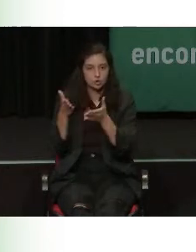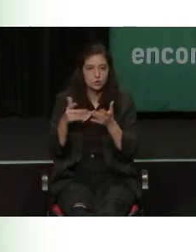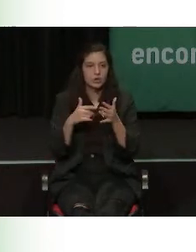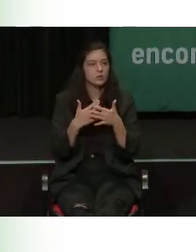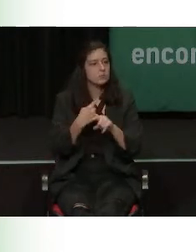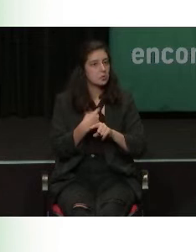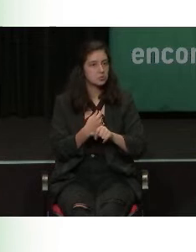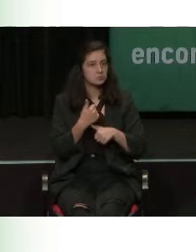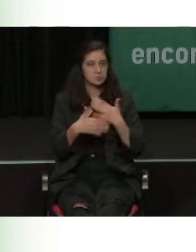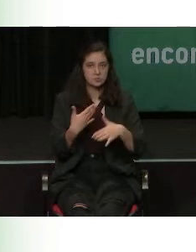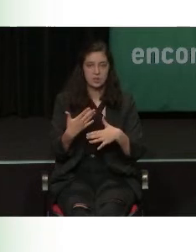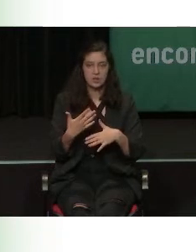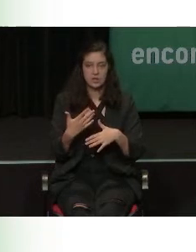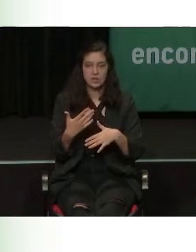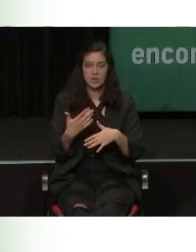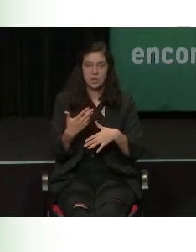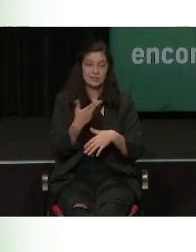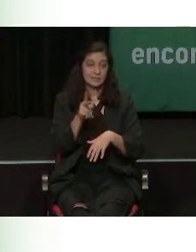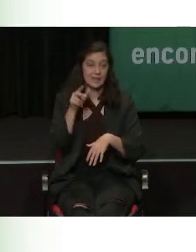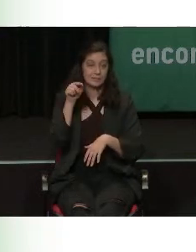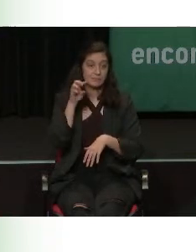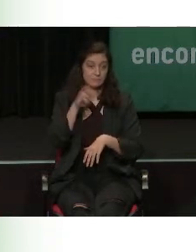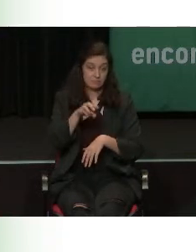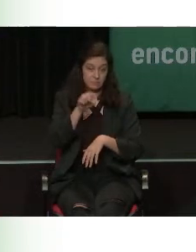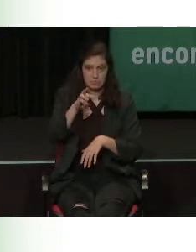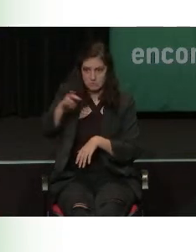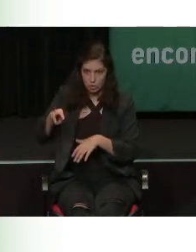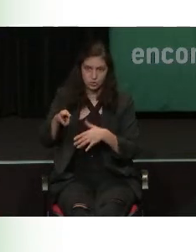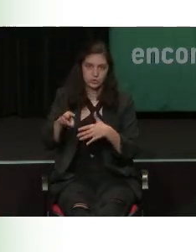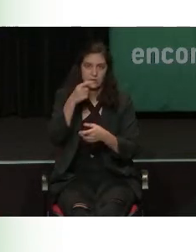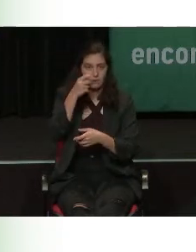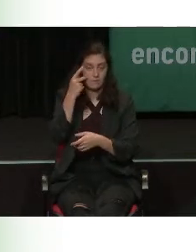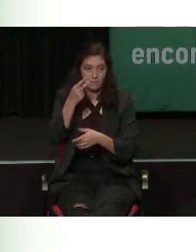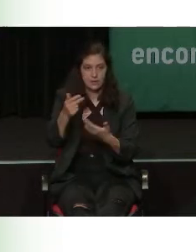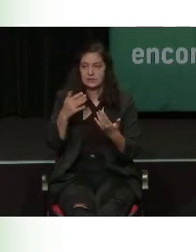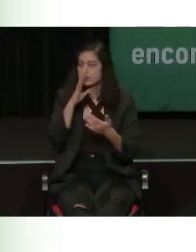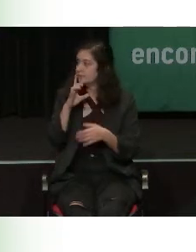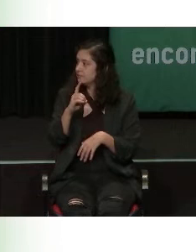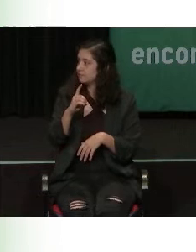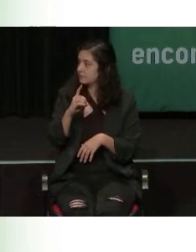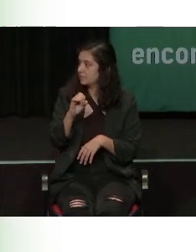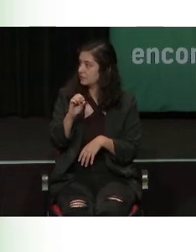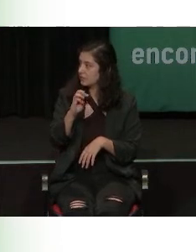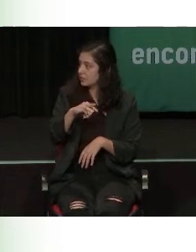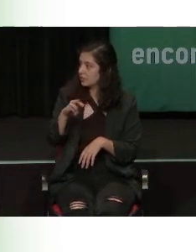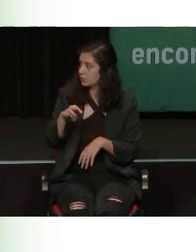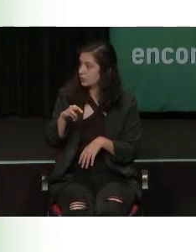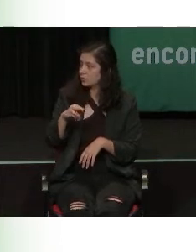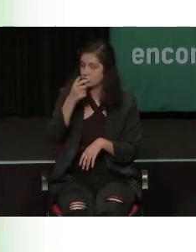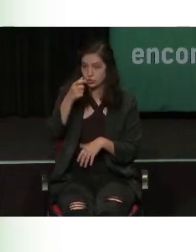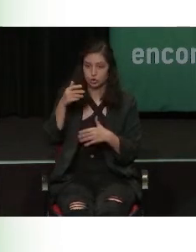called 100 million lives, in which 60 million Egyptians were